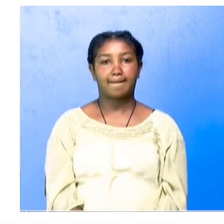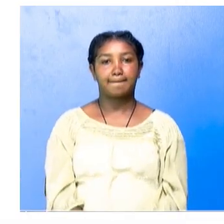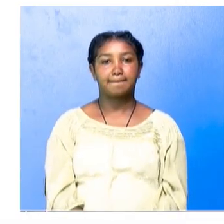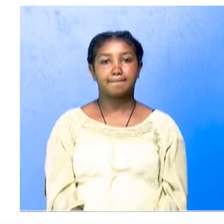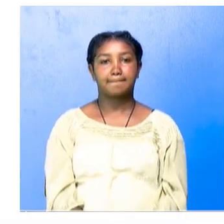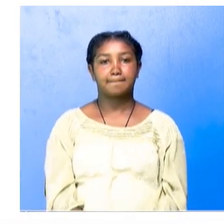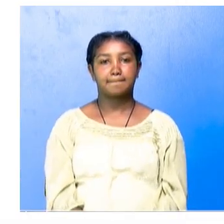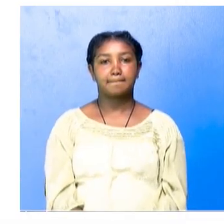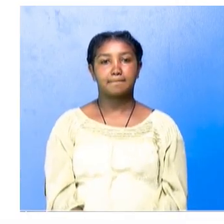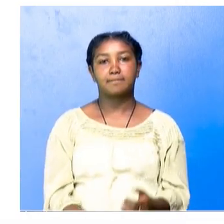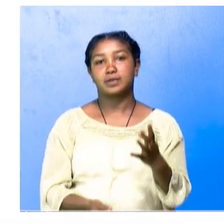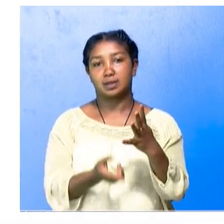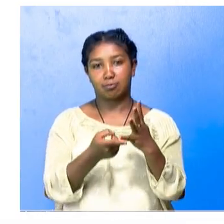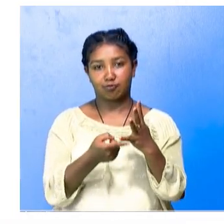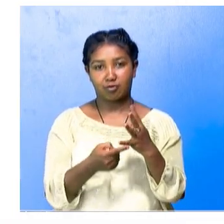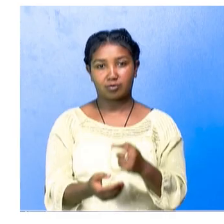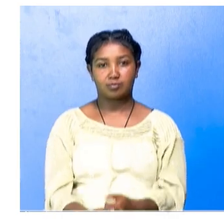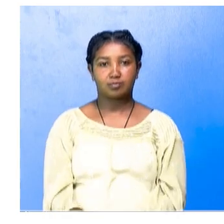Here is question number 4.